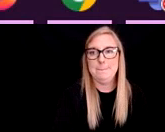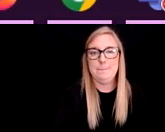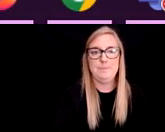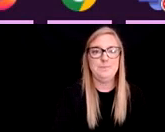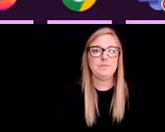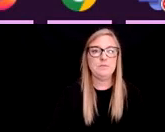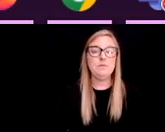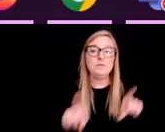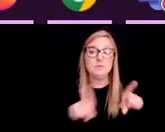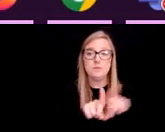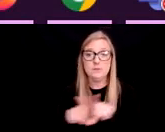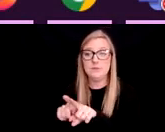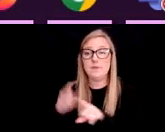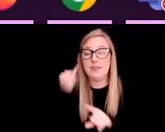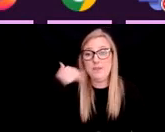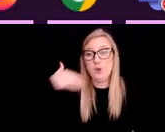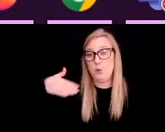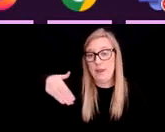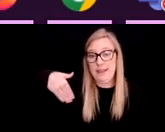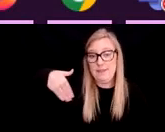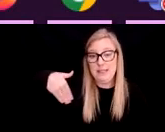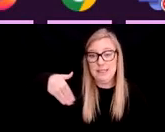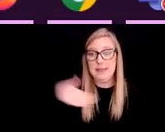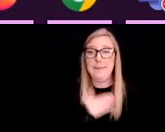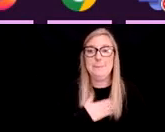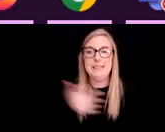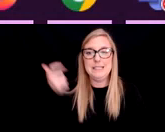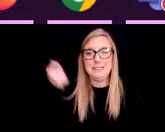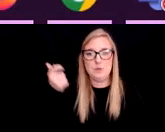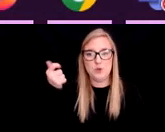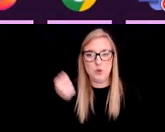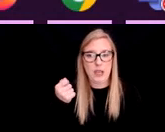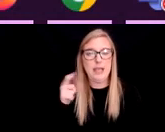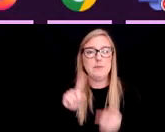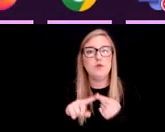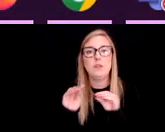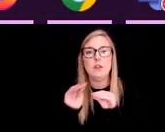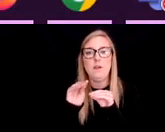And would also like, if you haven't done it already, to subscribe to the Office of